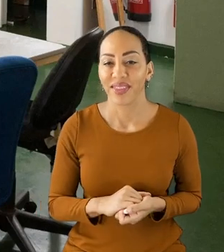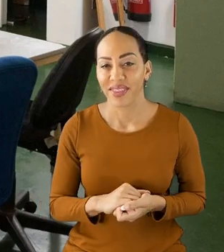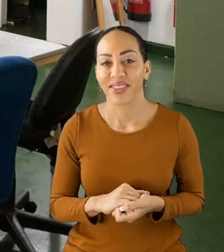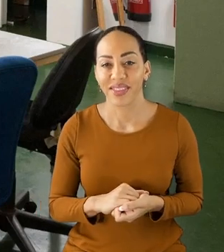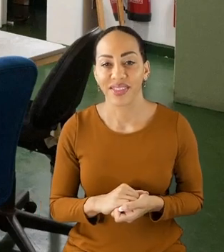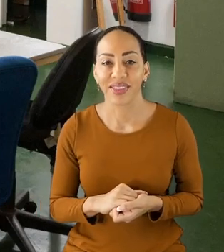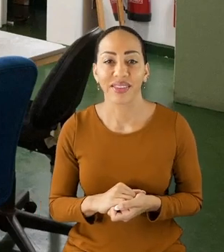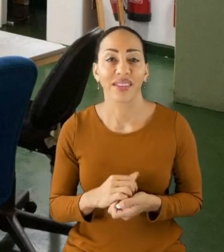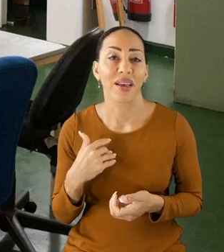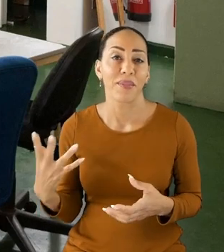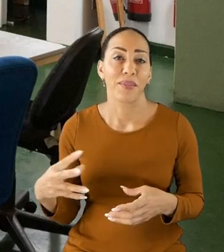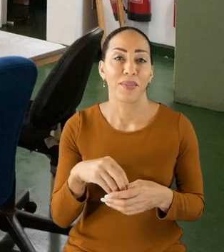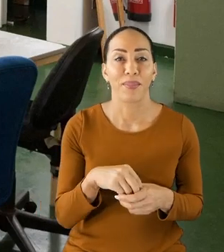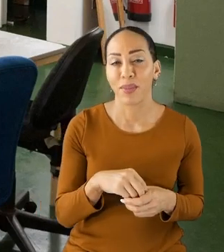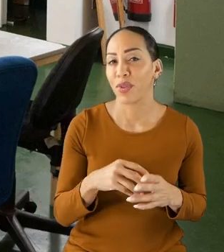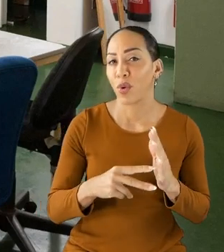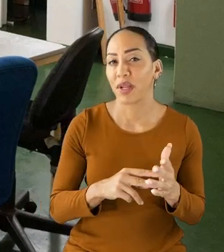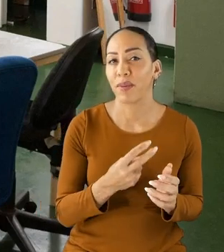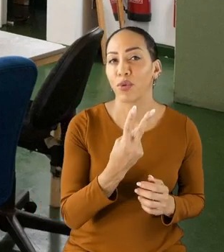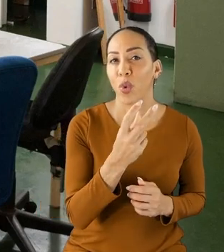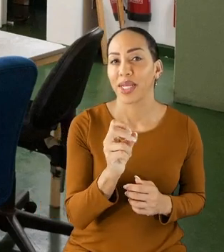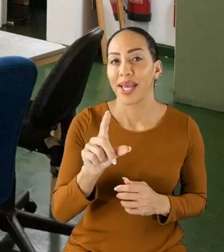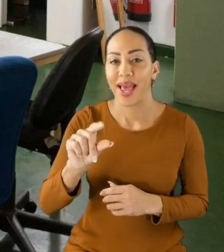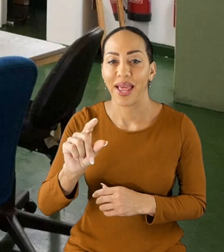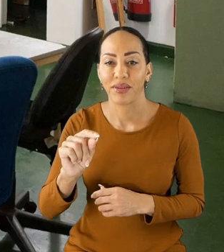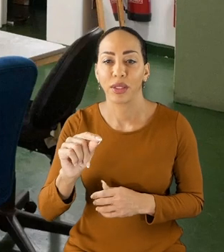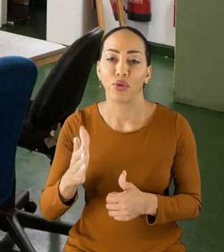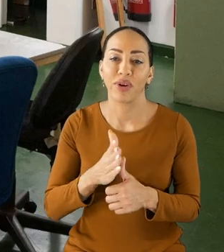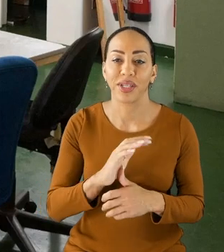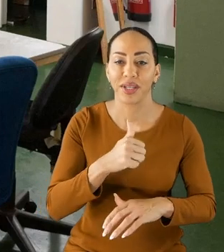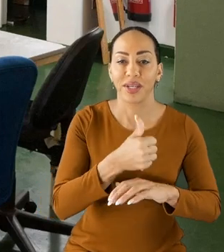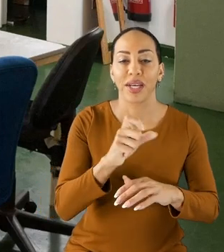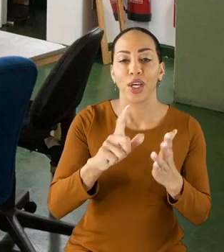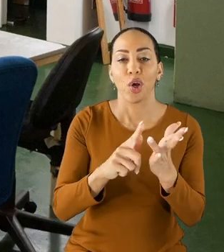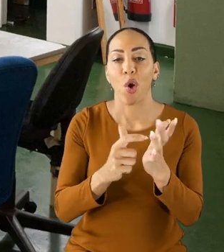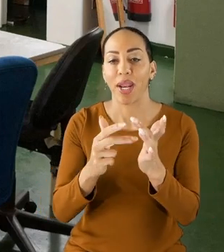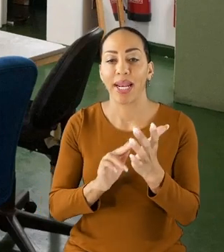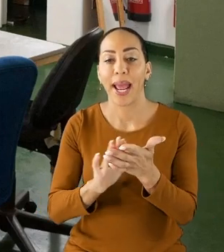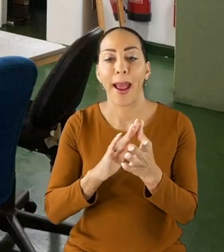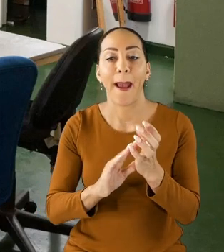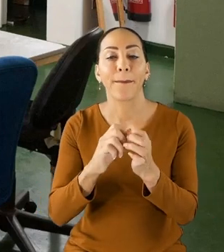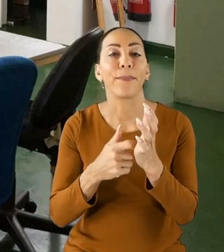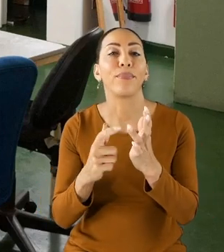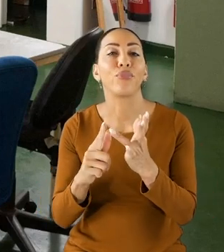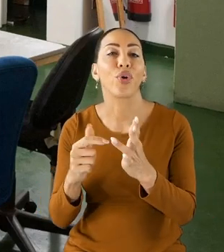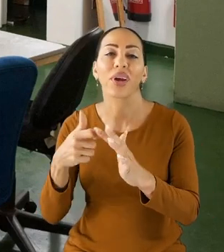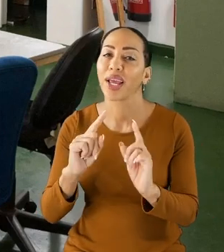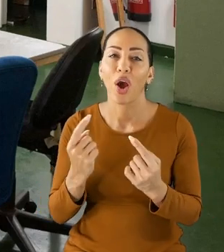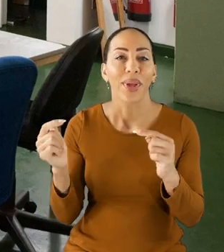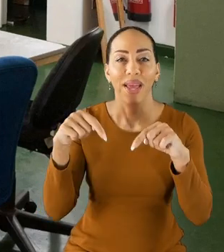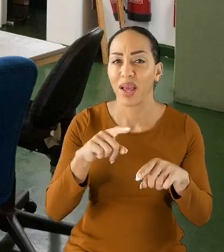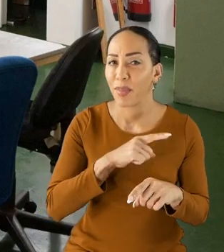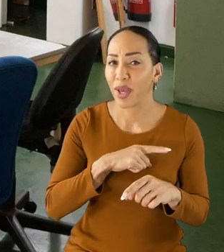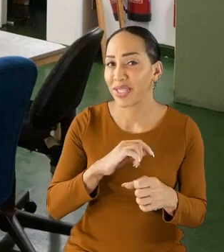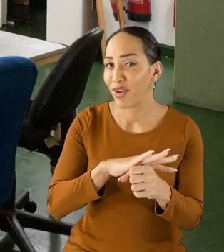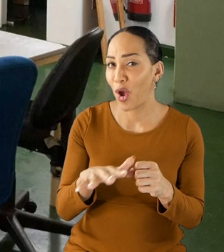Arts Online, and I've been with the organisation since 2011. It was originally set up by Colin Hambrook, who can't be here